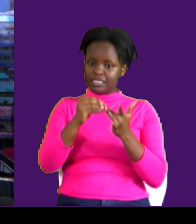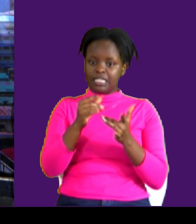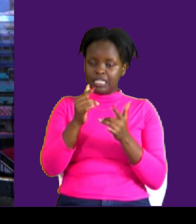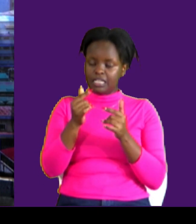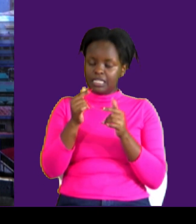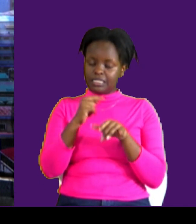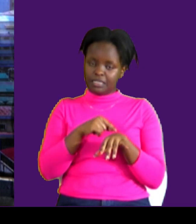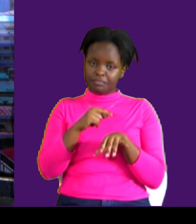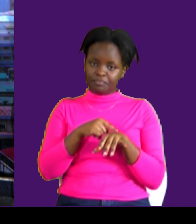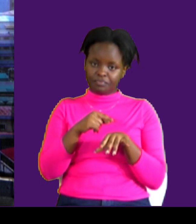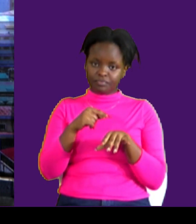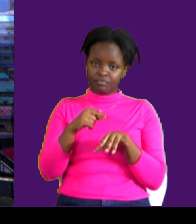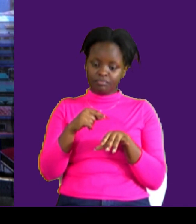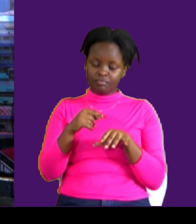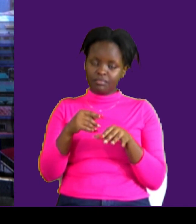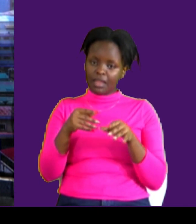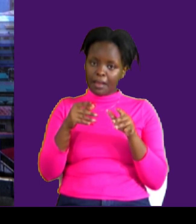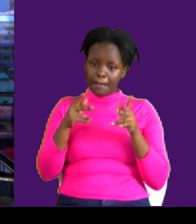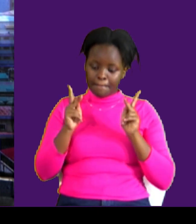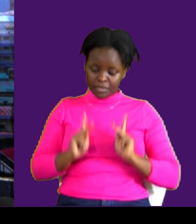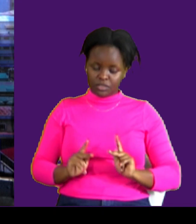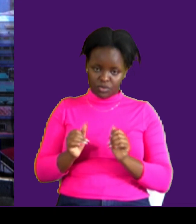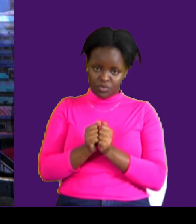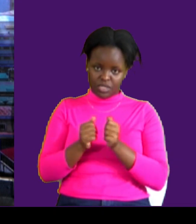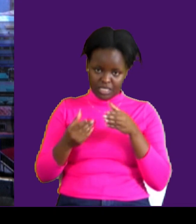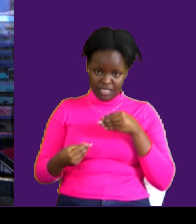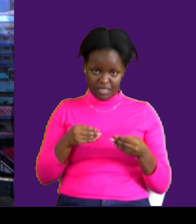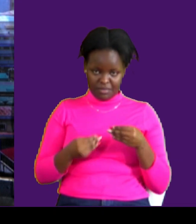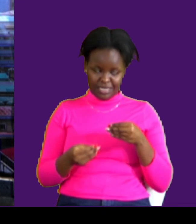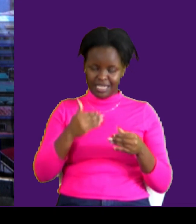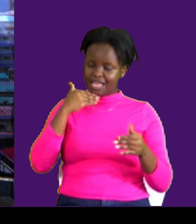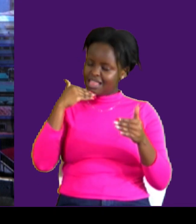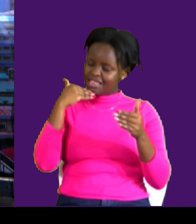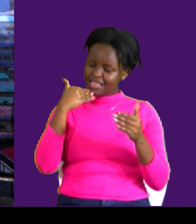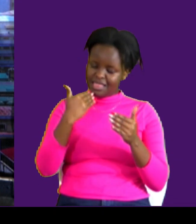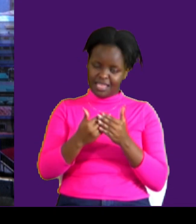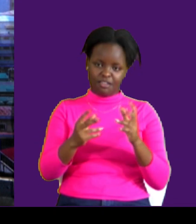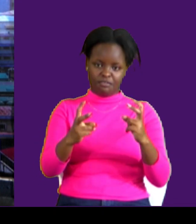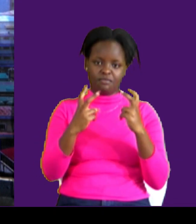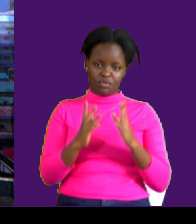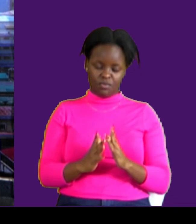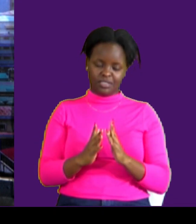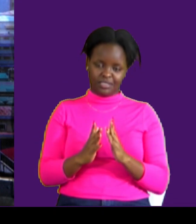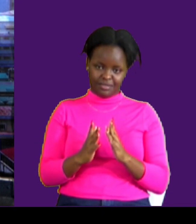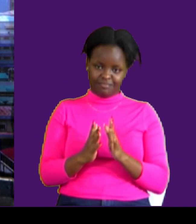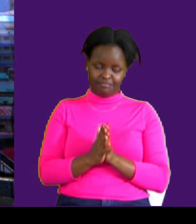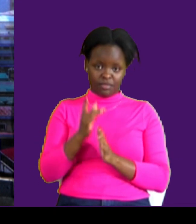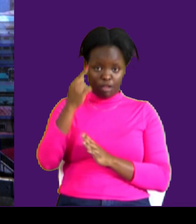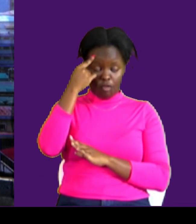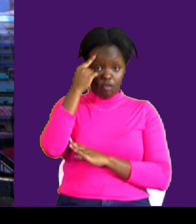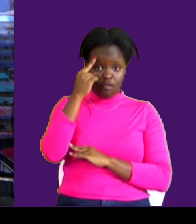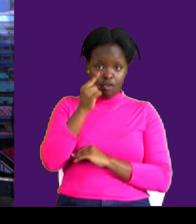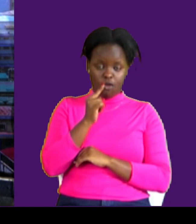to people with disabilities. And of course, thank you so much to you, our viewers,